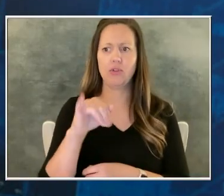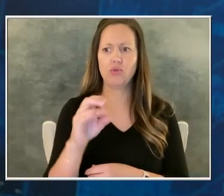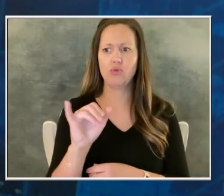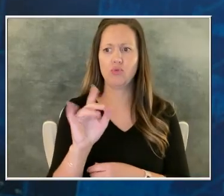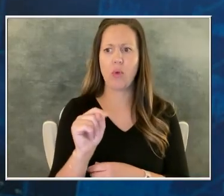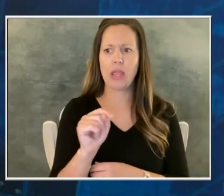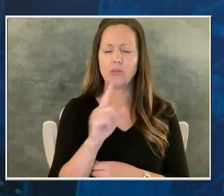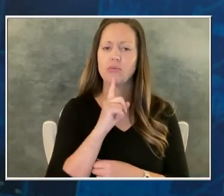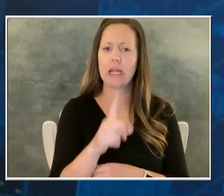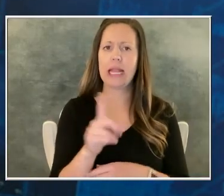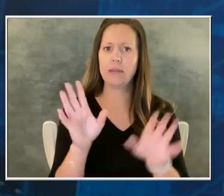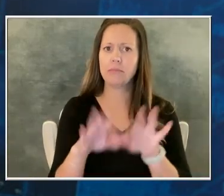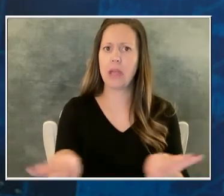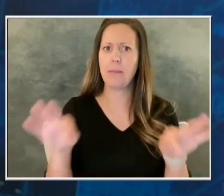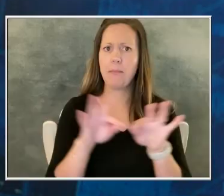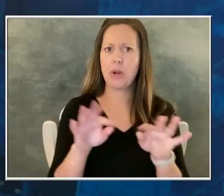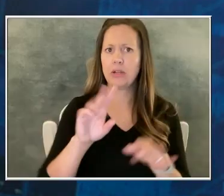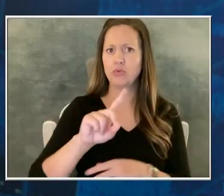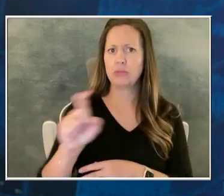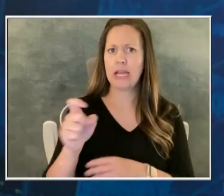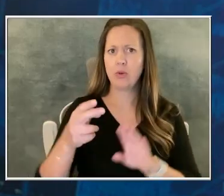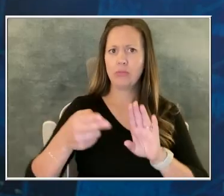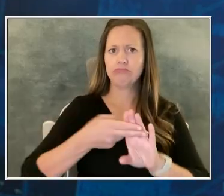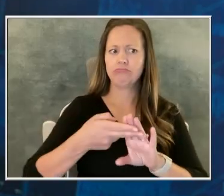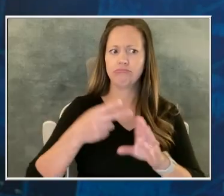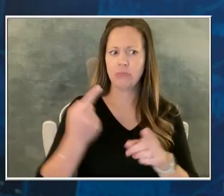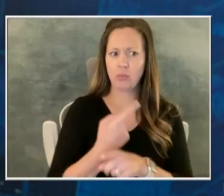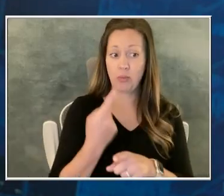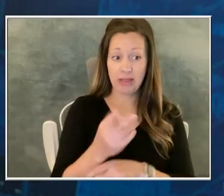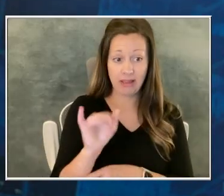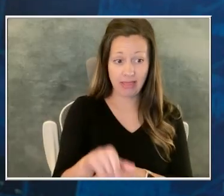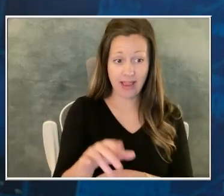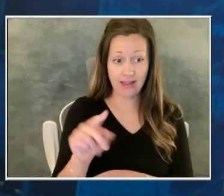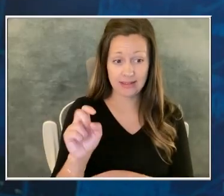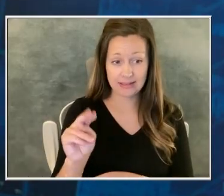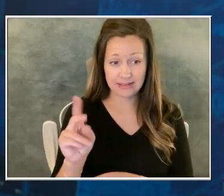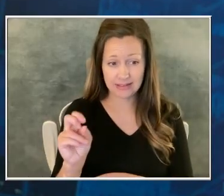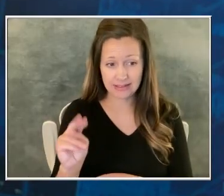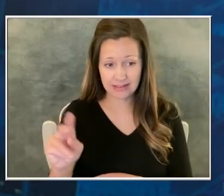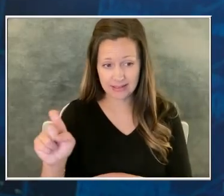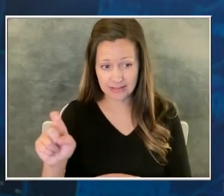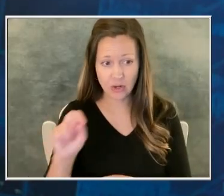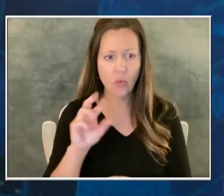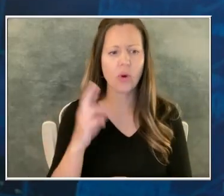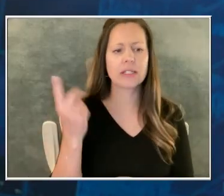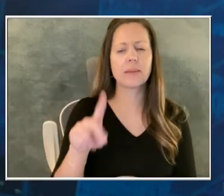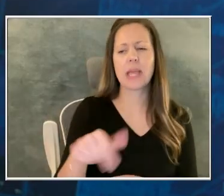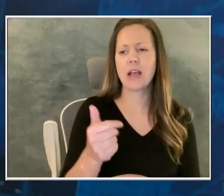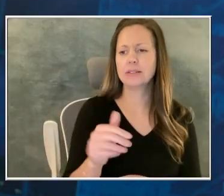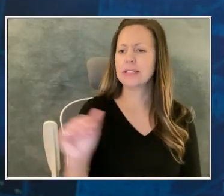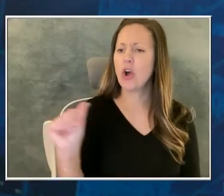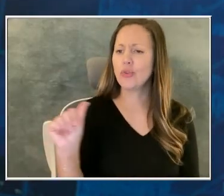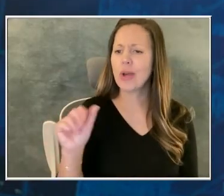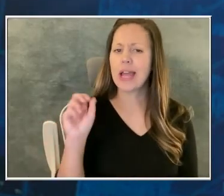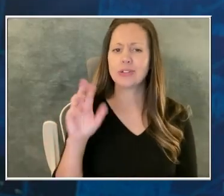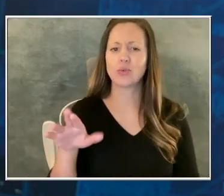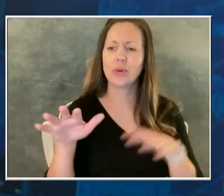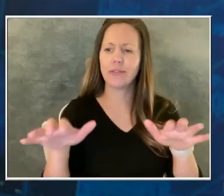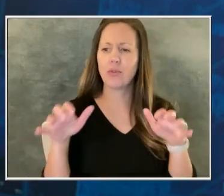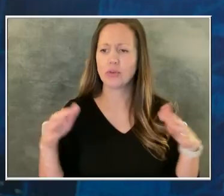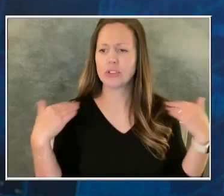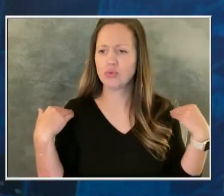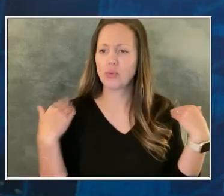be diagnosed appropriately. You know, is that really a tendon issue, or is this something different like arthritis or frozen shoulder or a bunch of